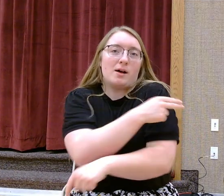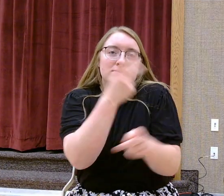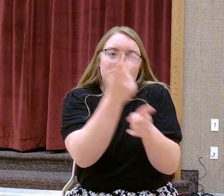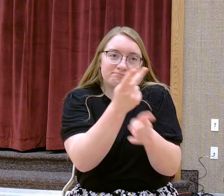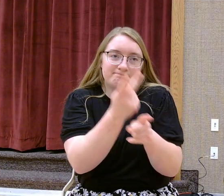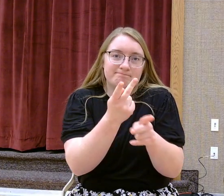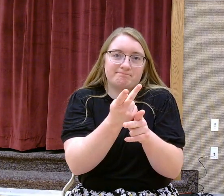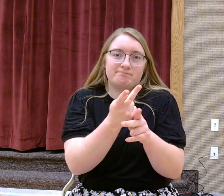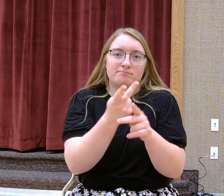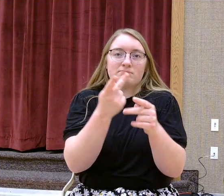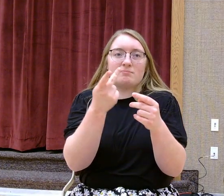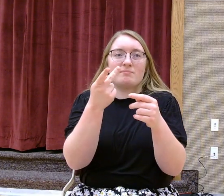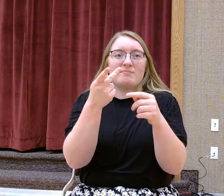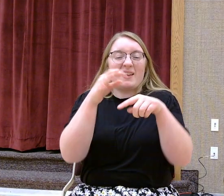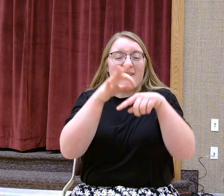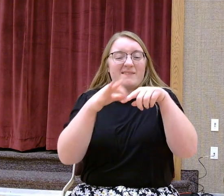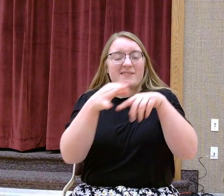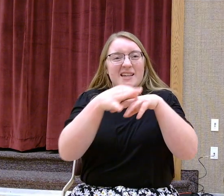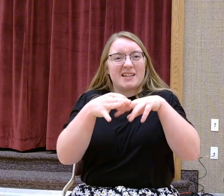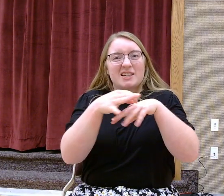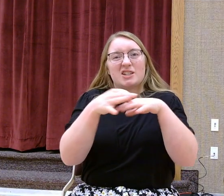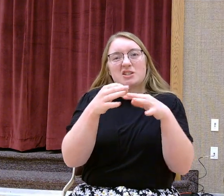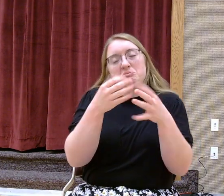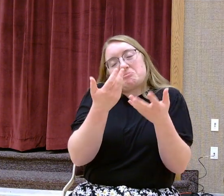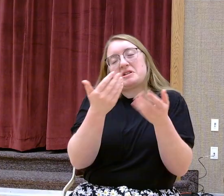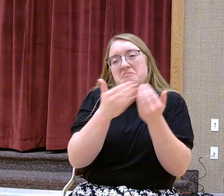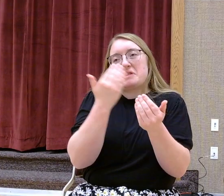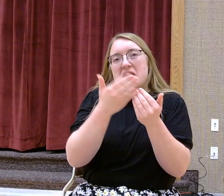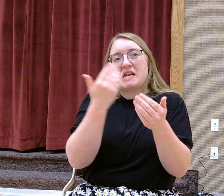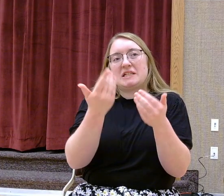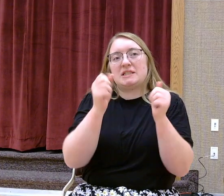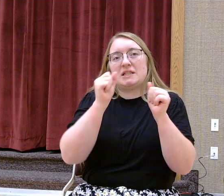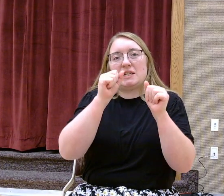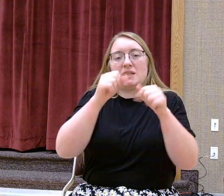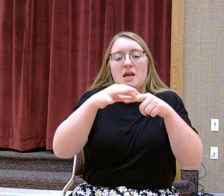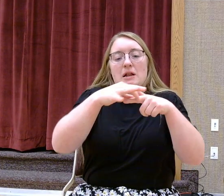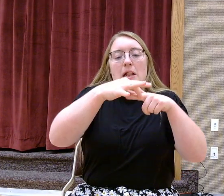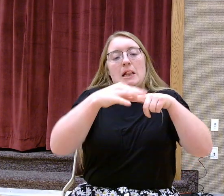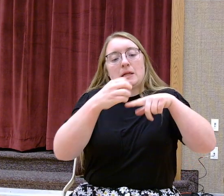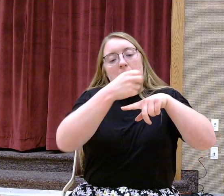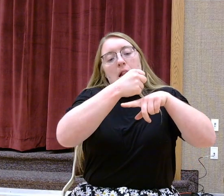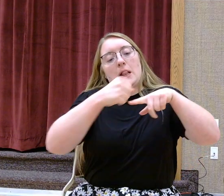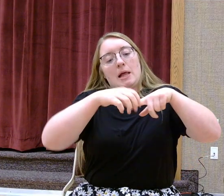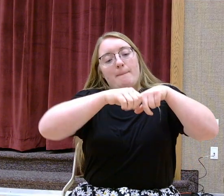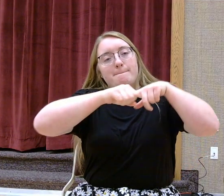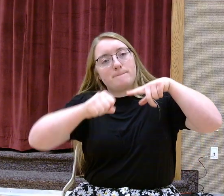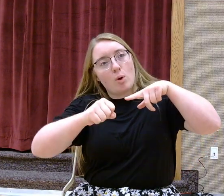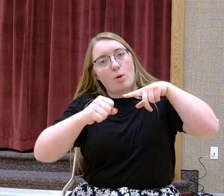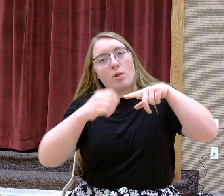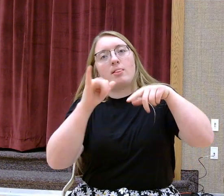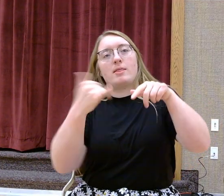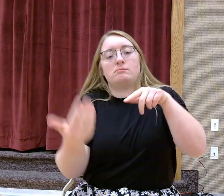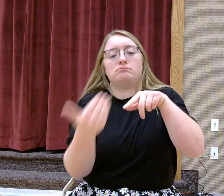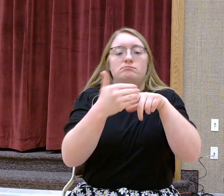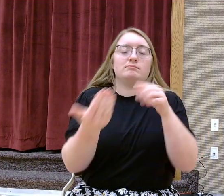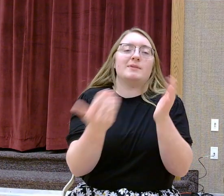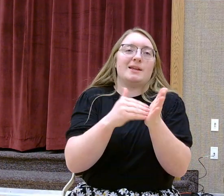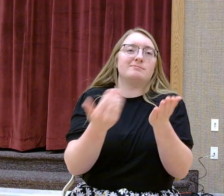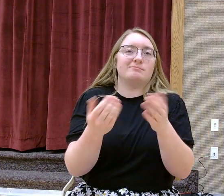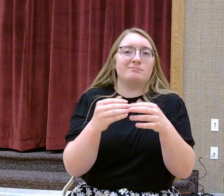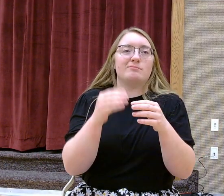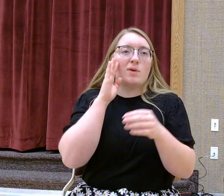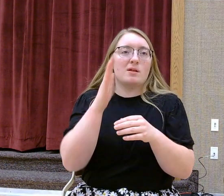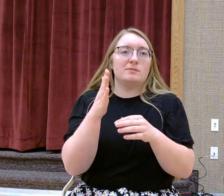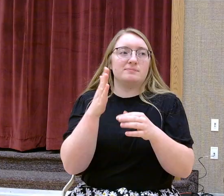they dislocate, you just have to pull it out and move it over because it's sitting on a little perch there. But again, probably just put it in a splint and seek medical